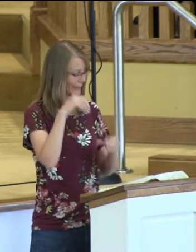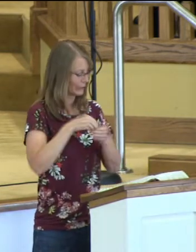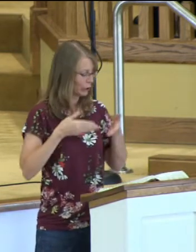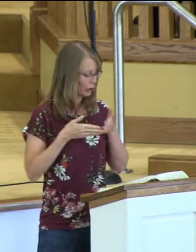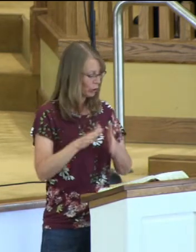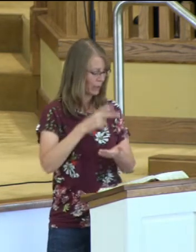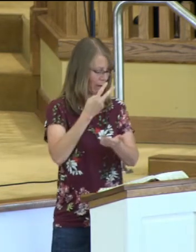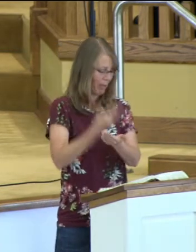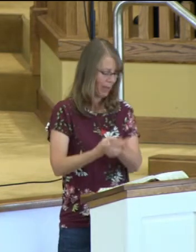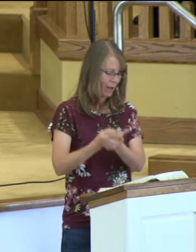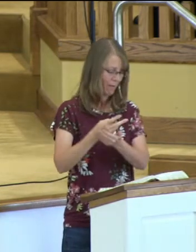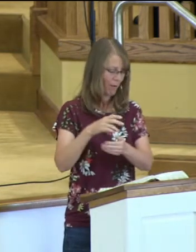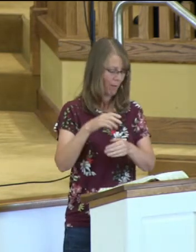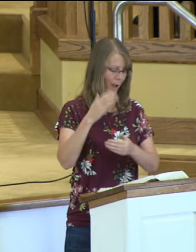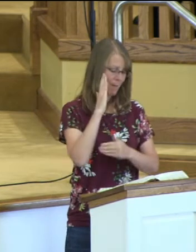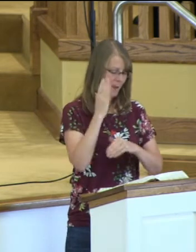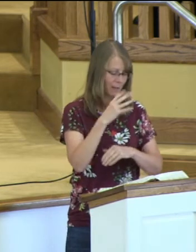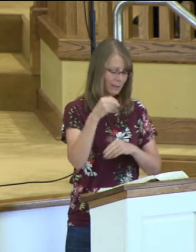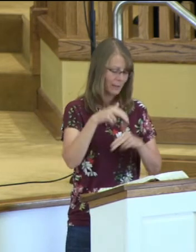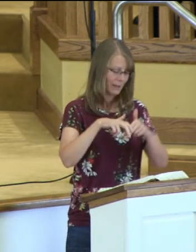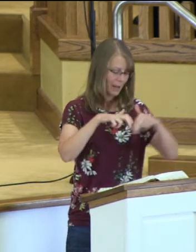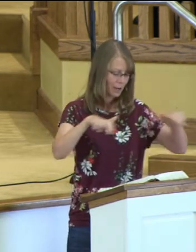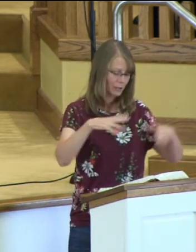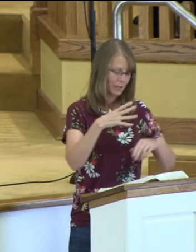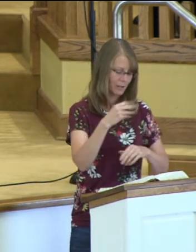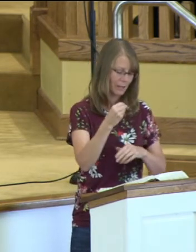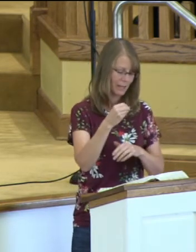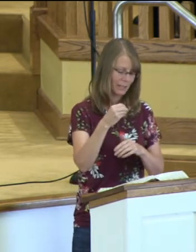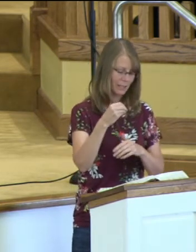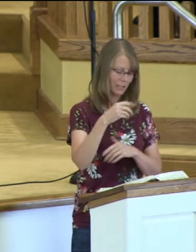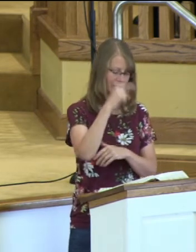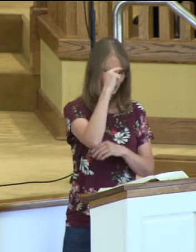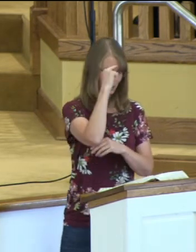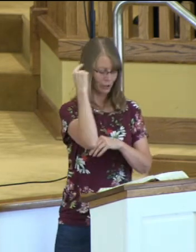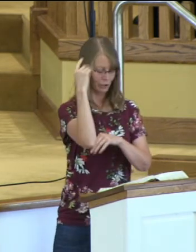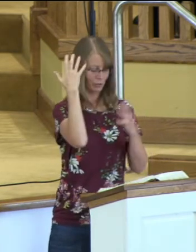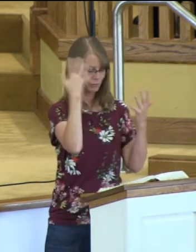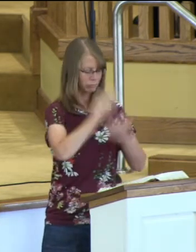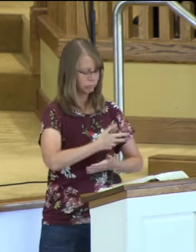couches, that at the least the shadow of Peter passing by might overshadow